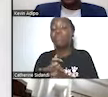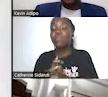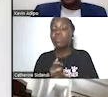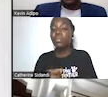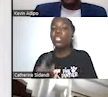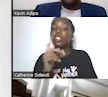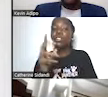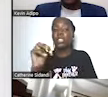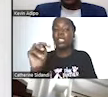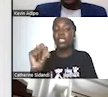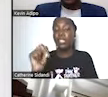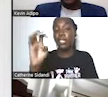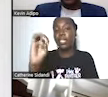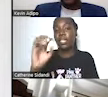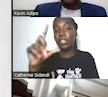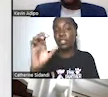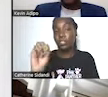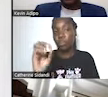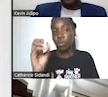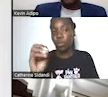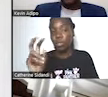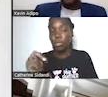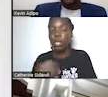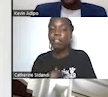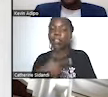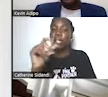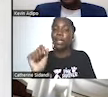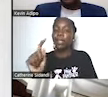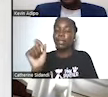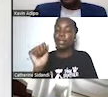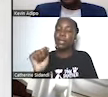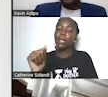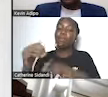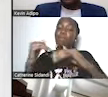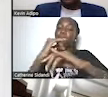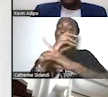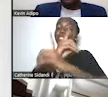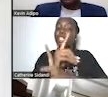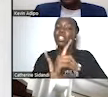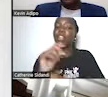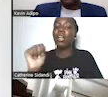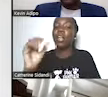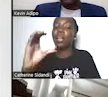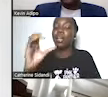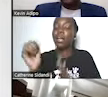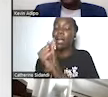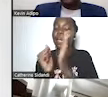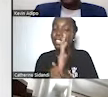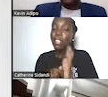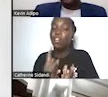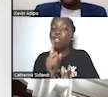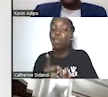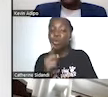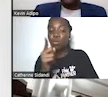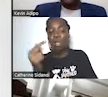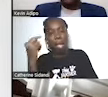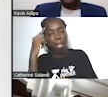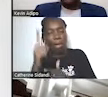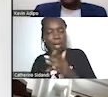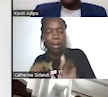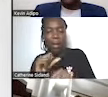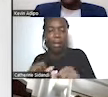Data Protection Act, right? Yes. And it has brought a lot of confusion to what extent, and especially